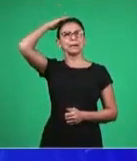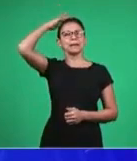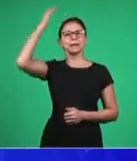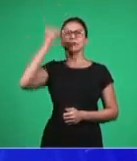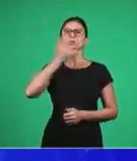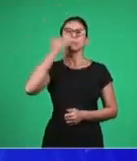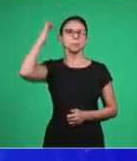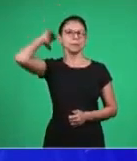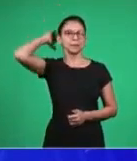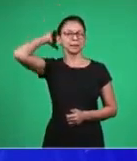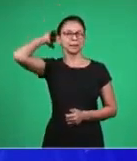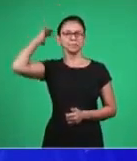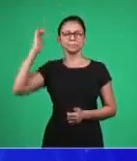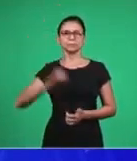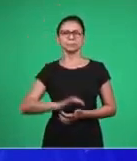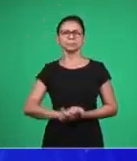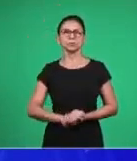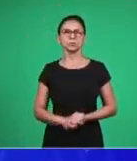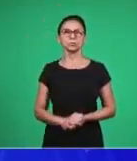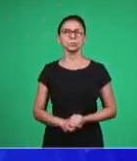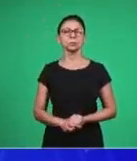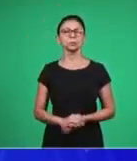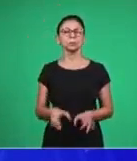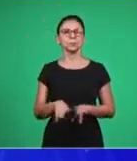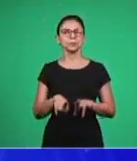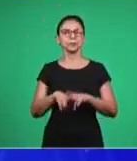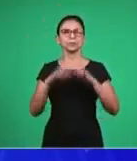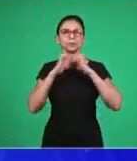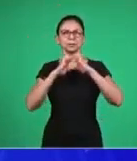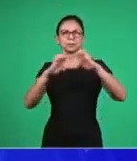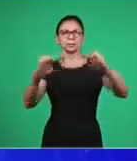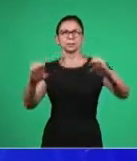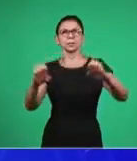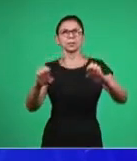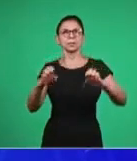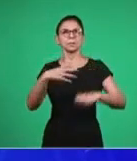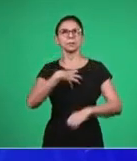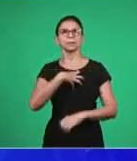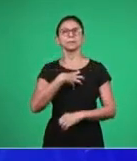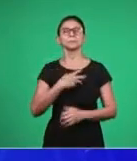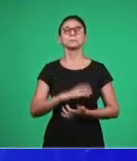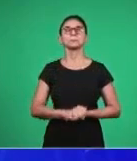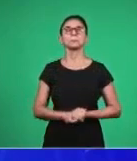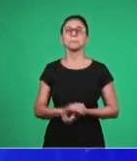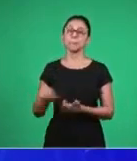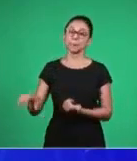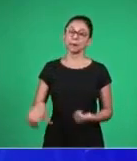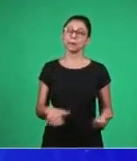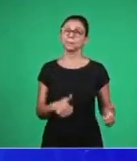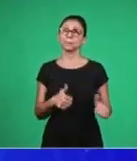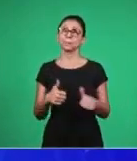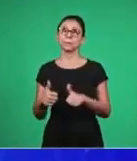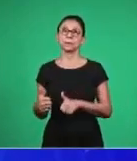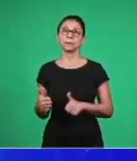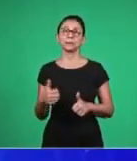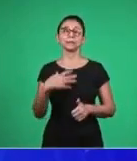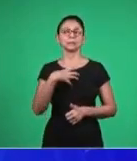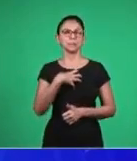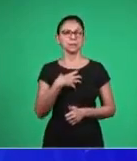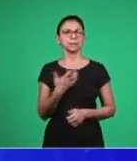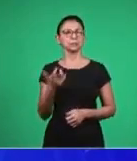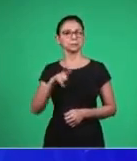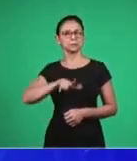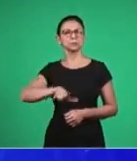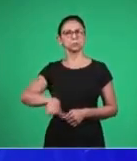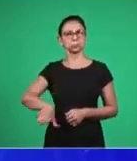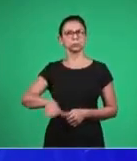in Vitória da Conquista, in Bahia, there was another service with many visitors. There was